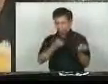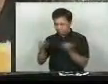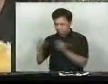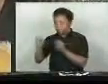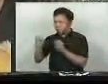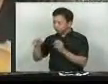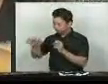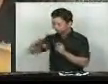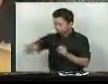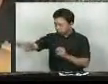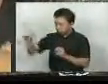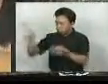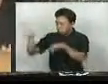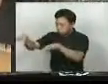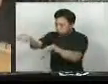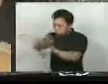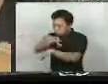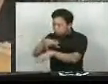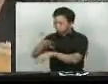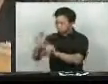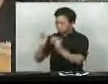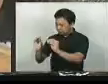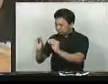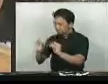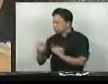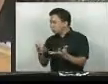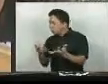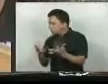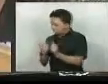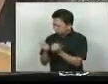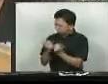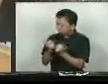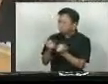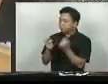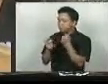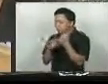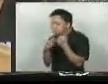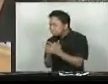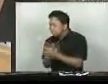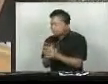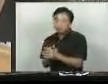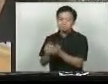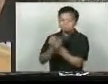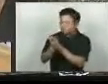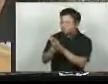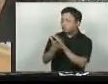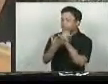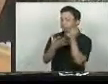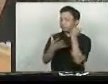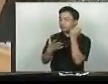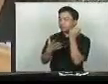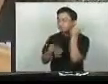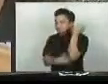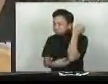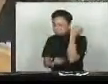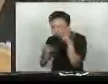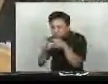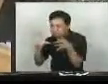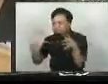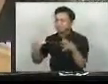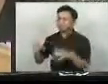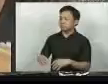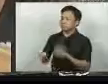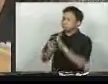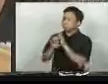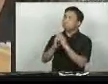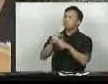to come up with for their economic freedom. We all know that when all advocacies have been accomplished,